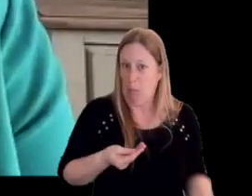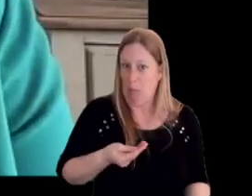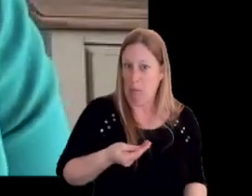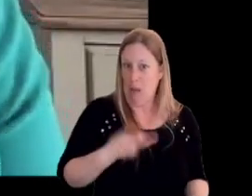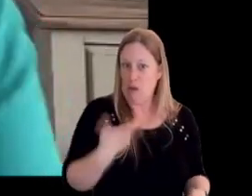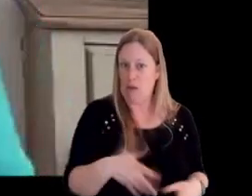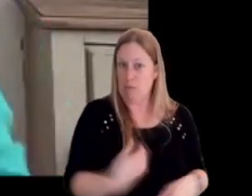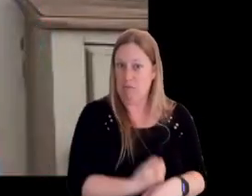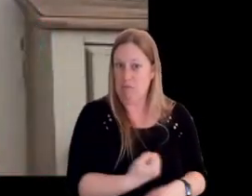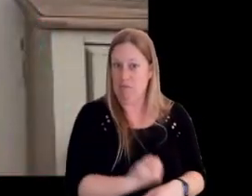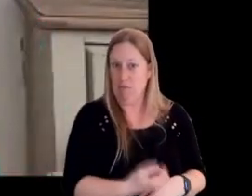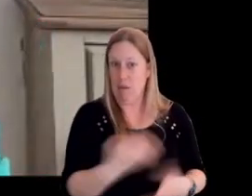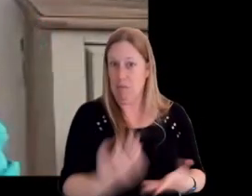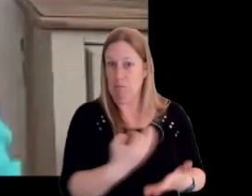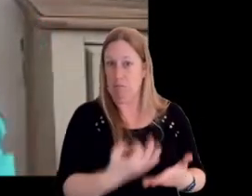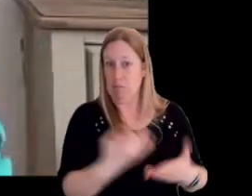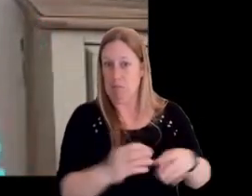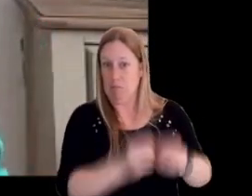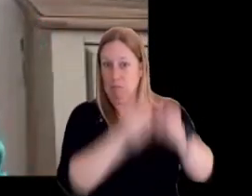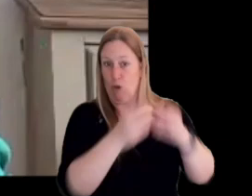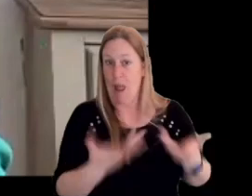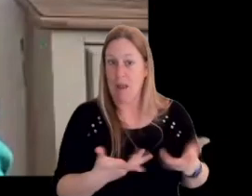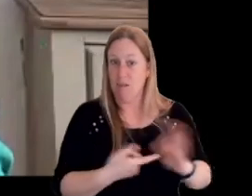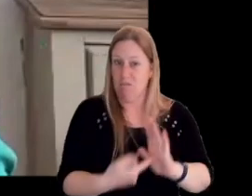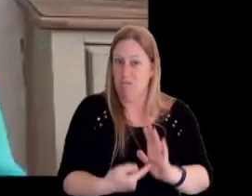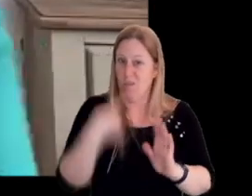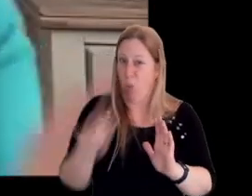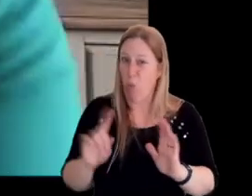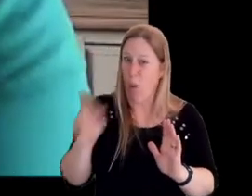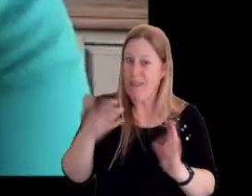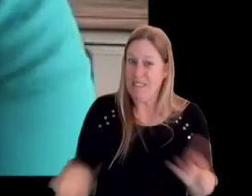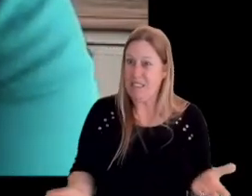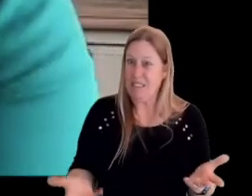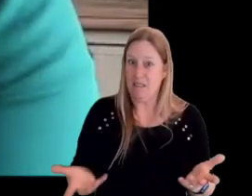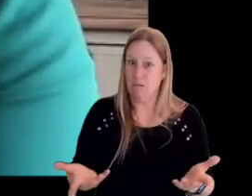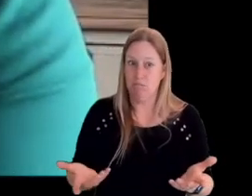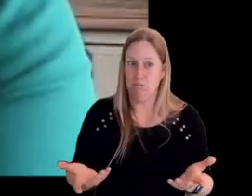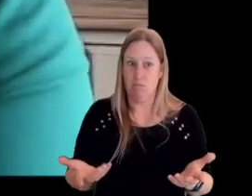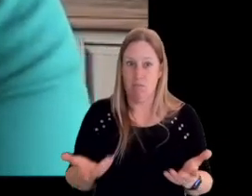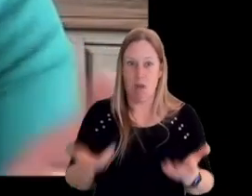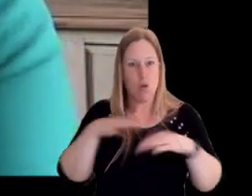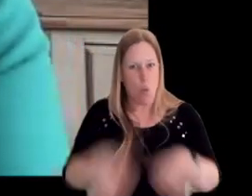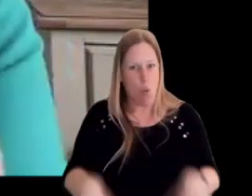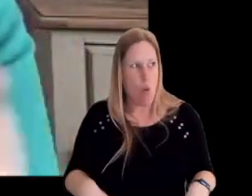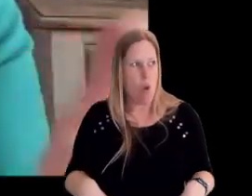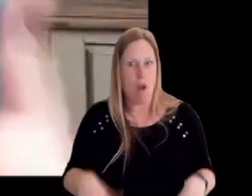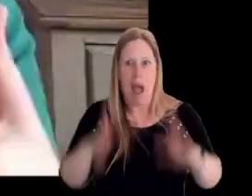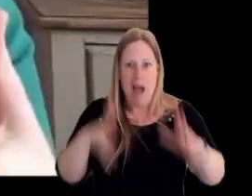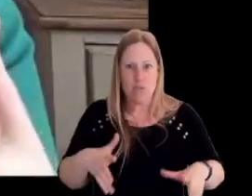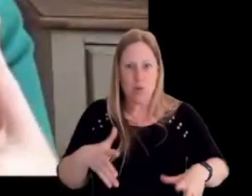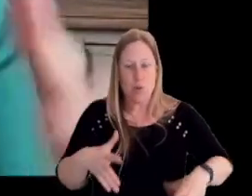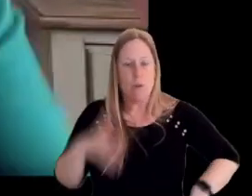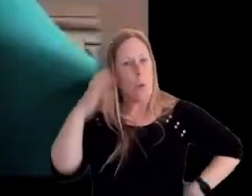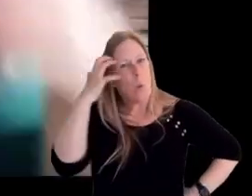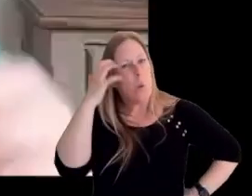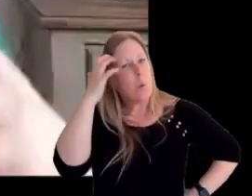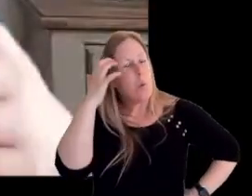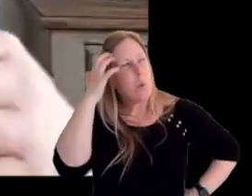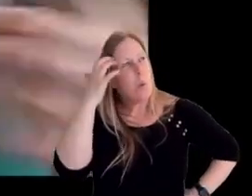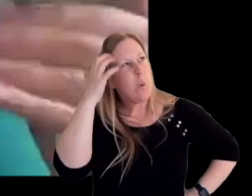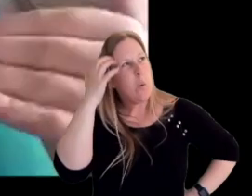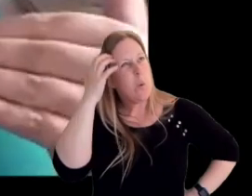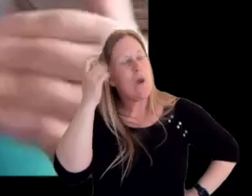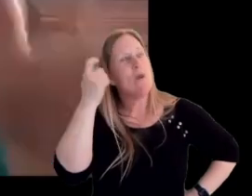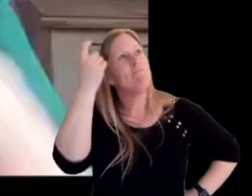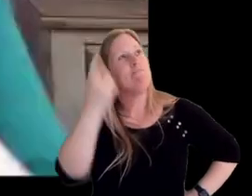floor. Like, I just saw it right in front of my eyes, and then I just told you what it was. Like, it's not like I scratched my